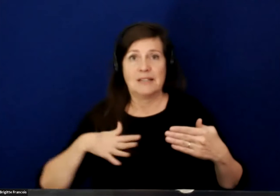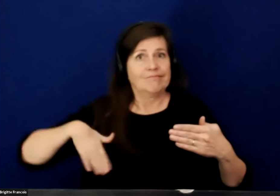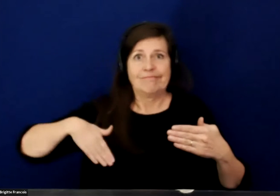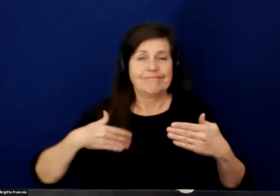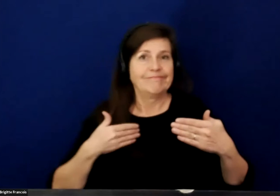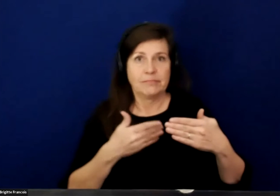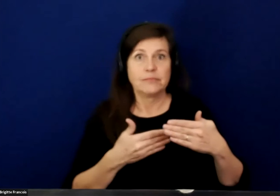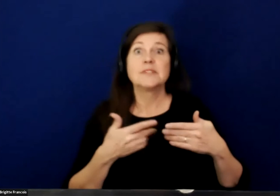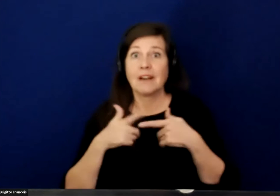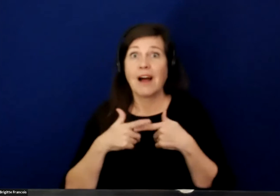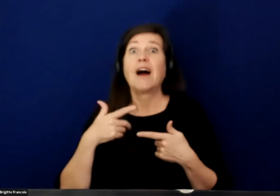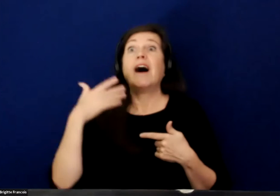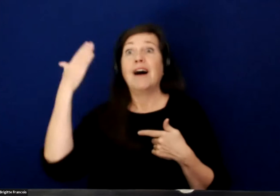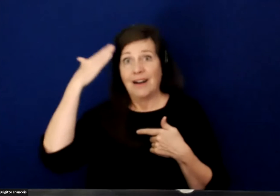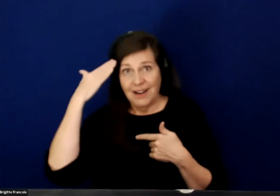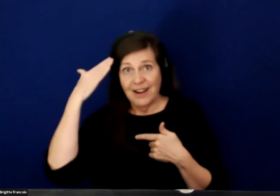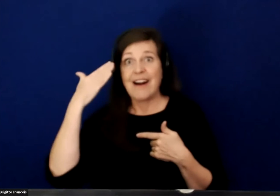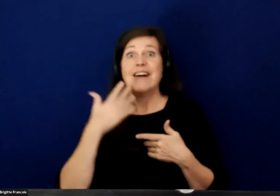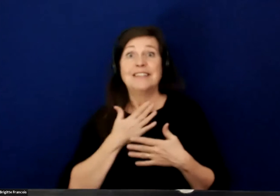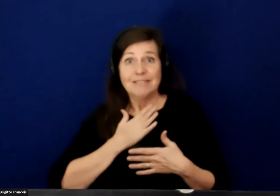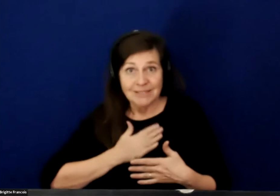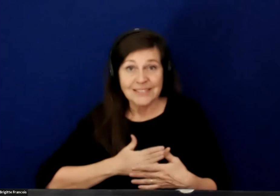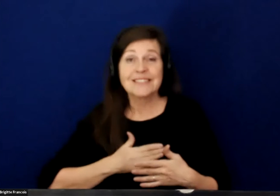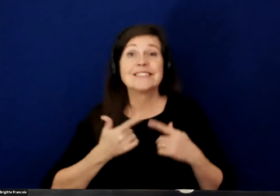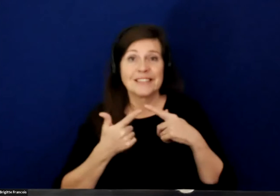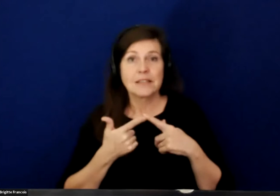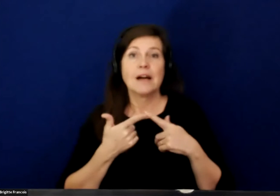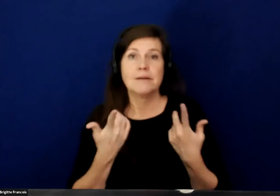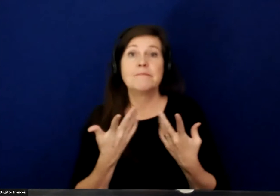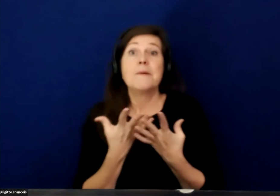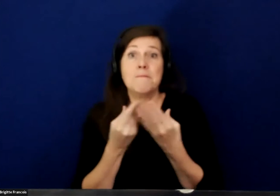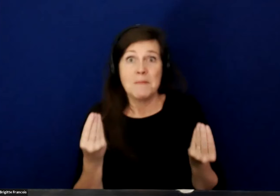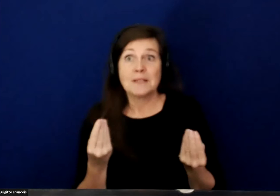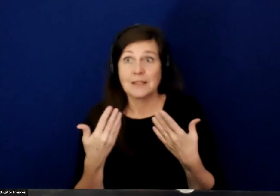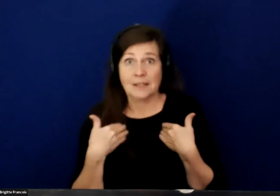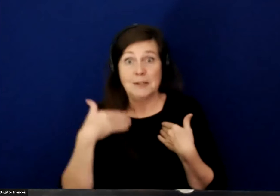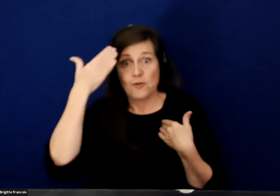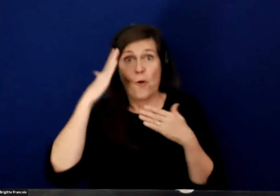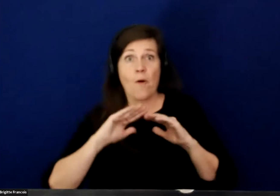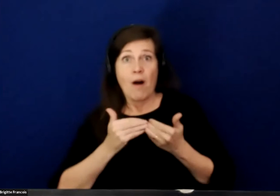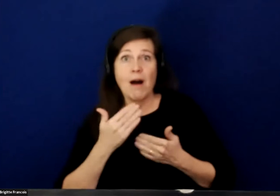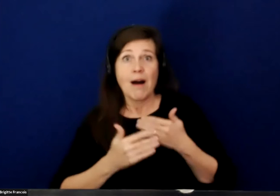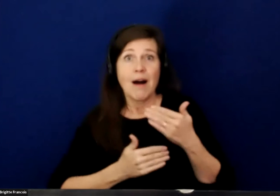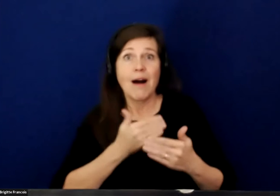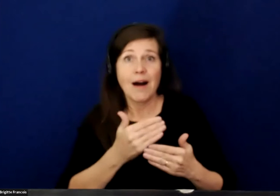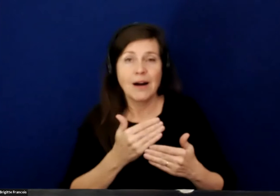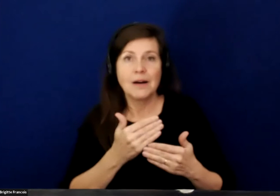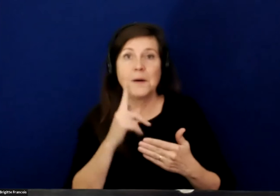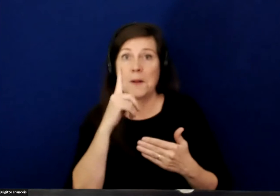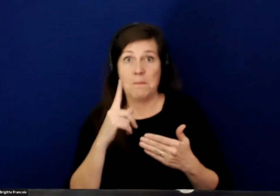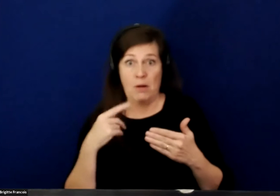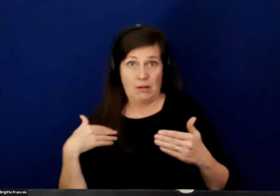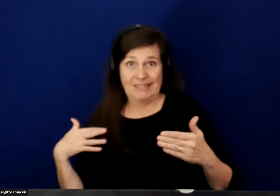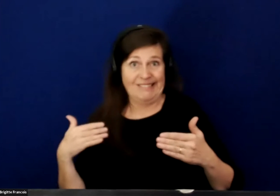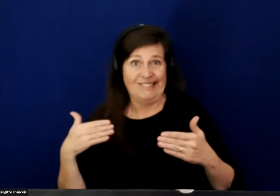awareness, we have the desire. Perhaps many of us as well have the knowledge, but not all of us are there. So we need